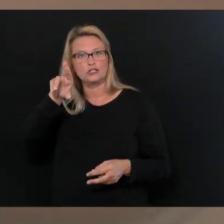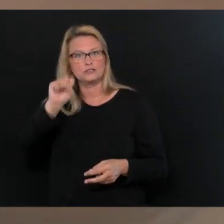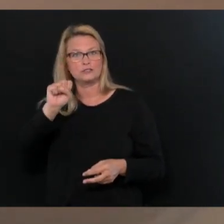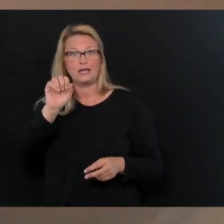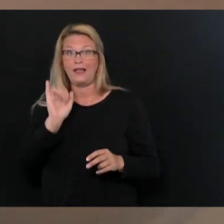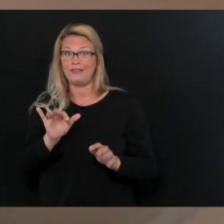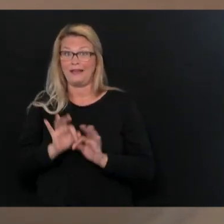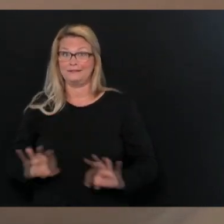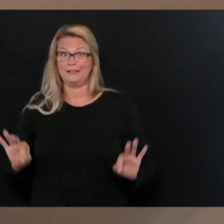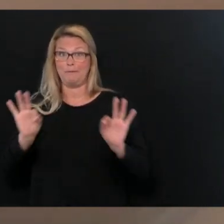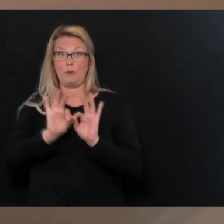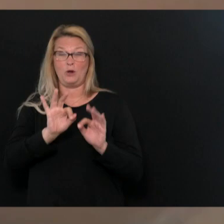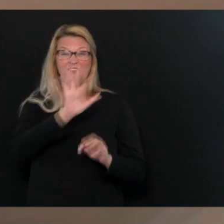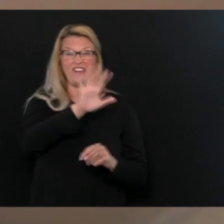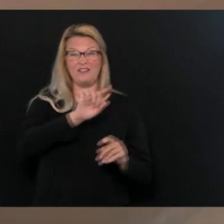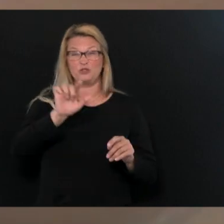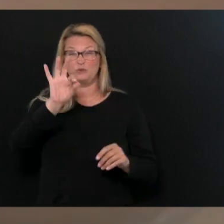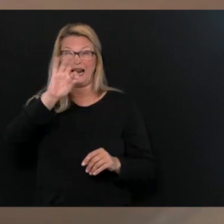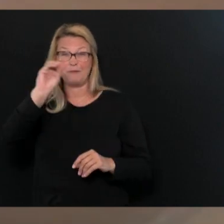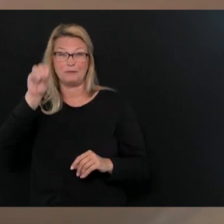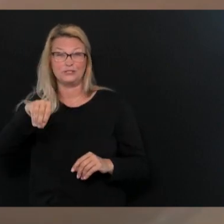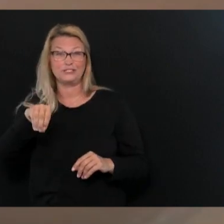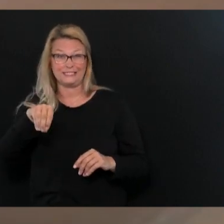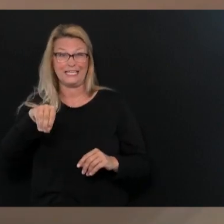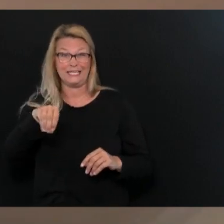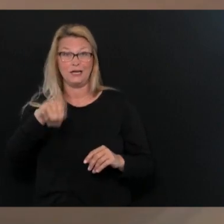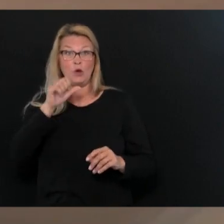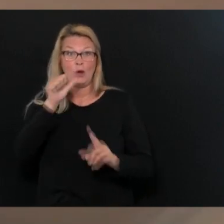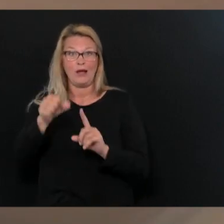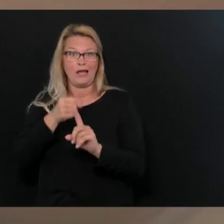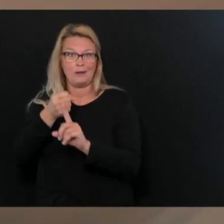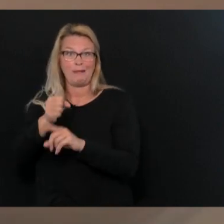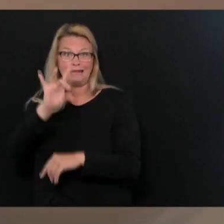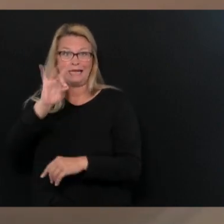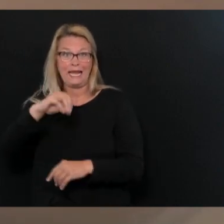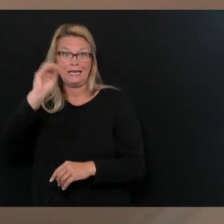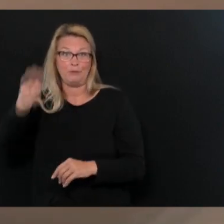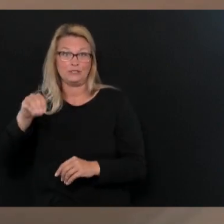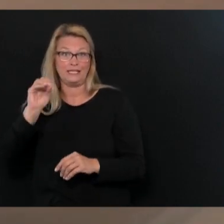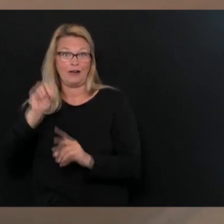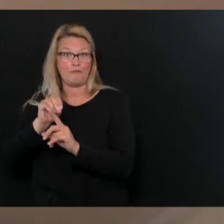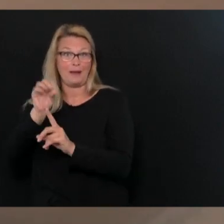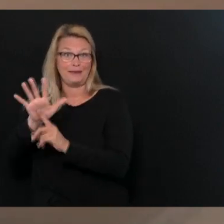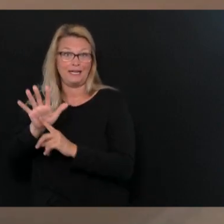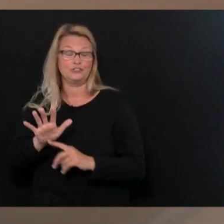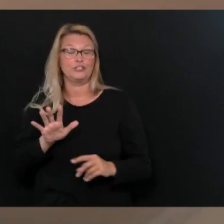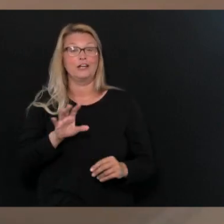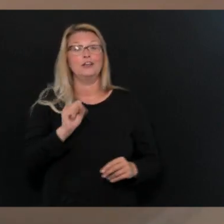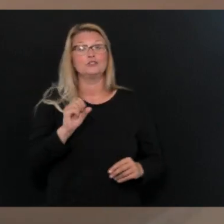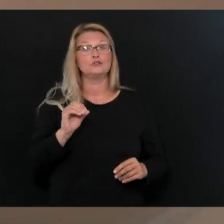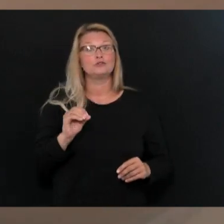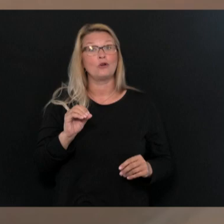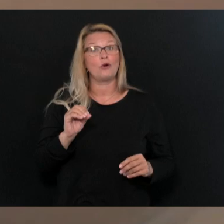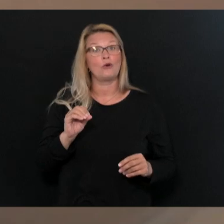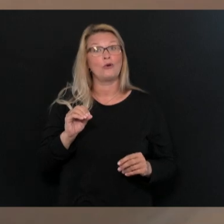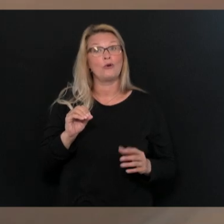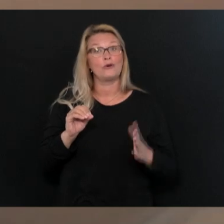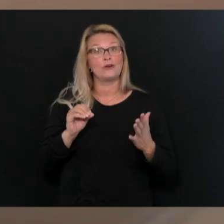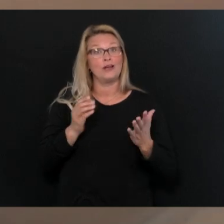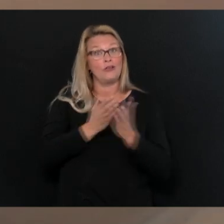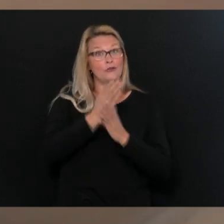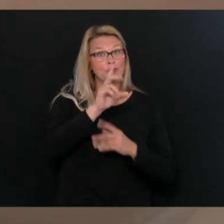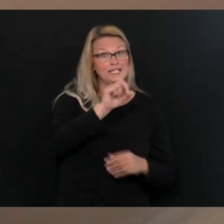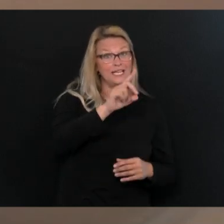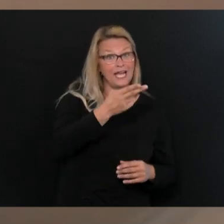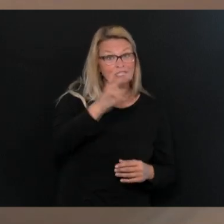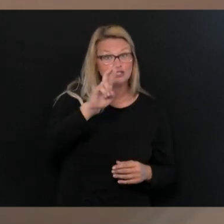Again, the 5 to 9% of people that will infect 80% of others. The other thing is that through the